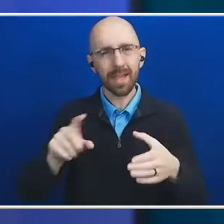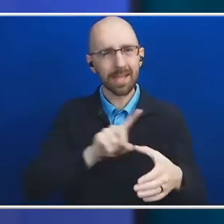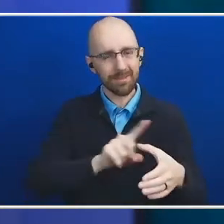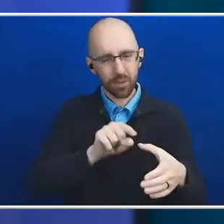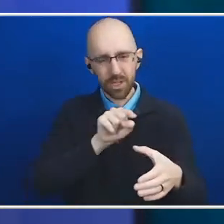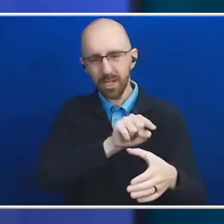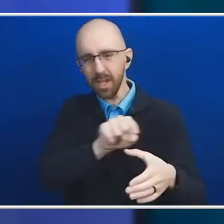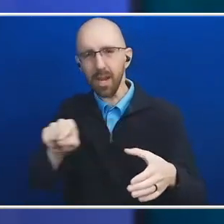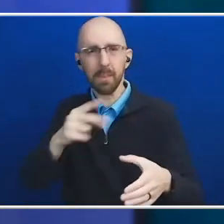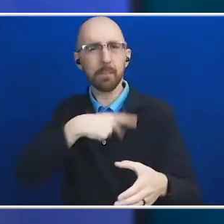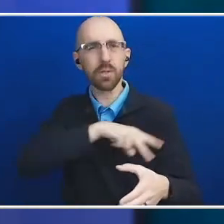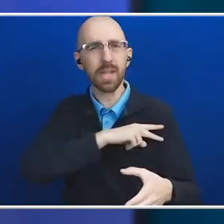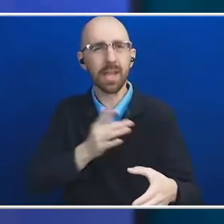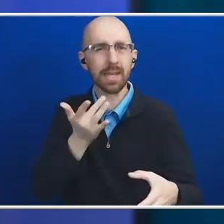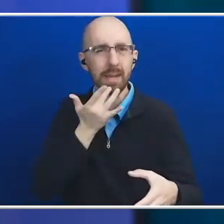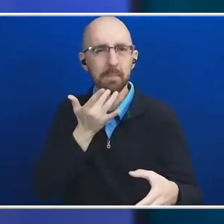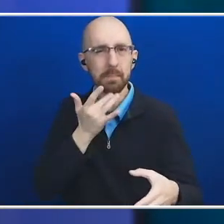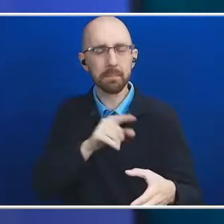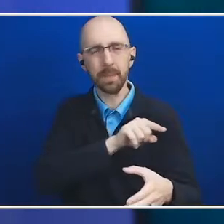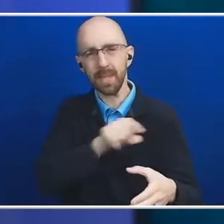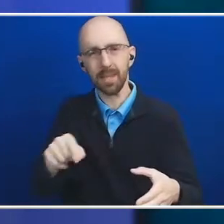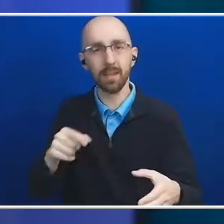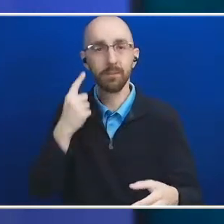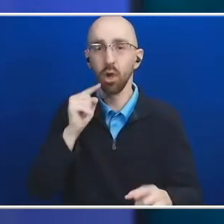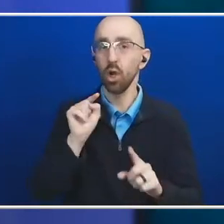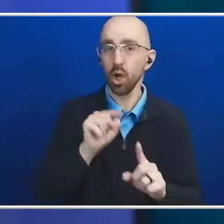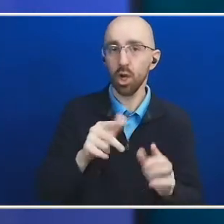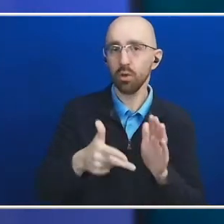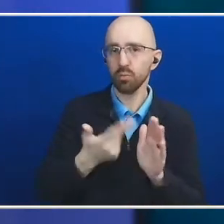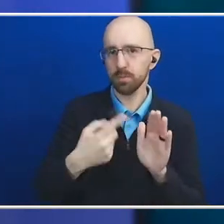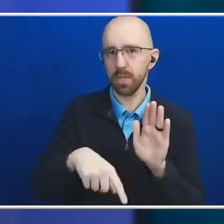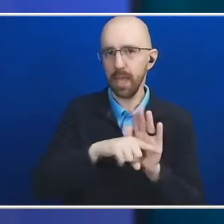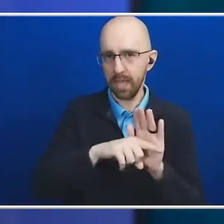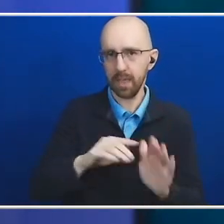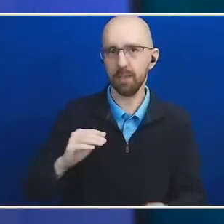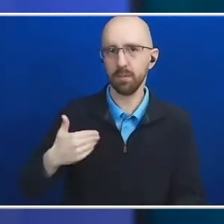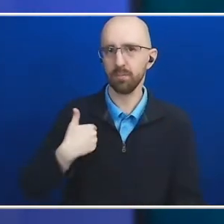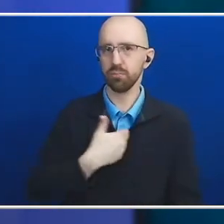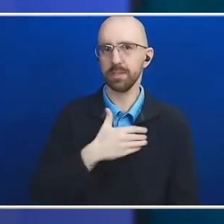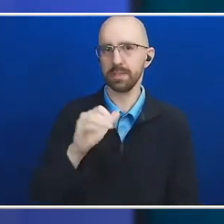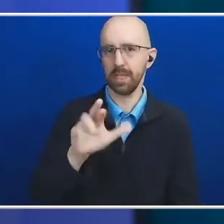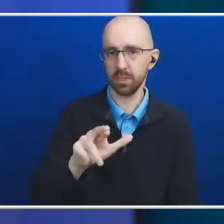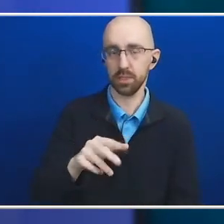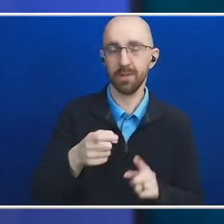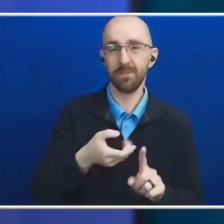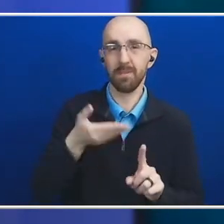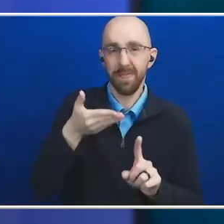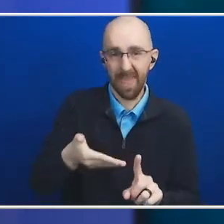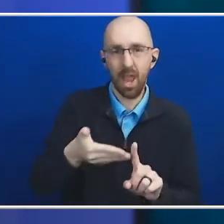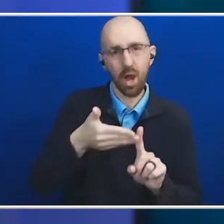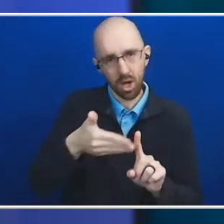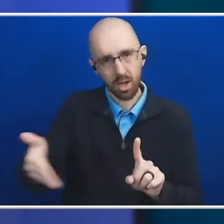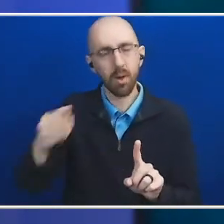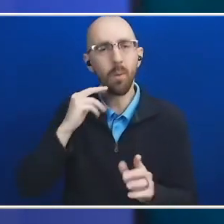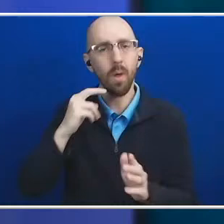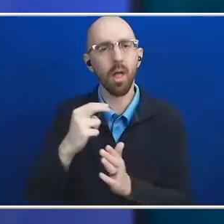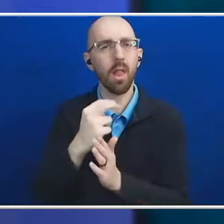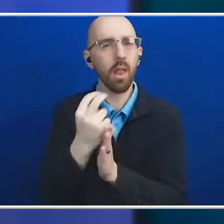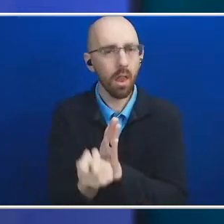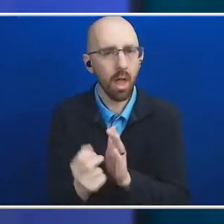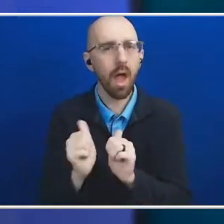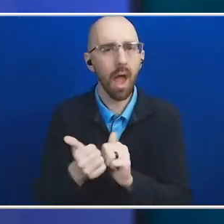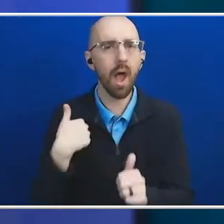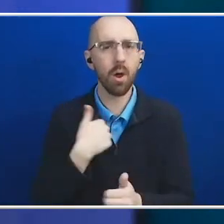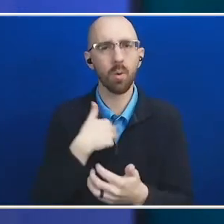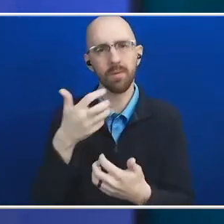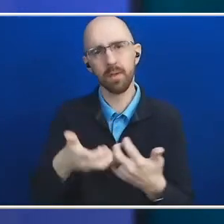for Stacey, it was that triple negative breast cancer. But then from there, we're going to dive into how we have tailored therapies, targeted